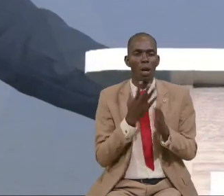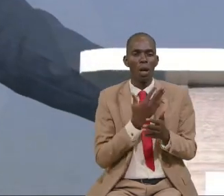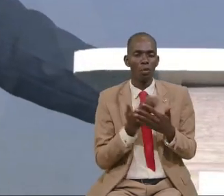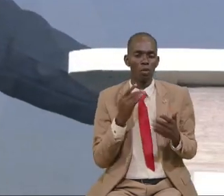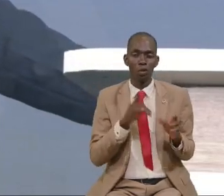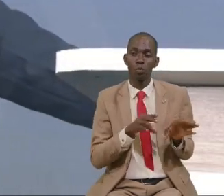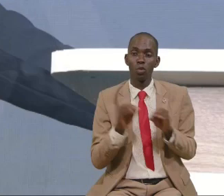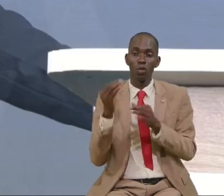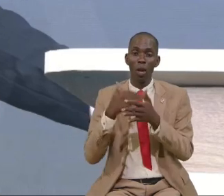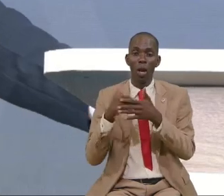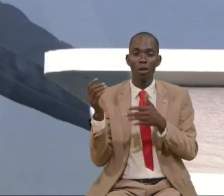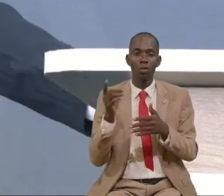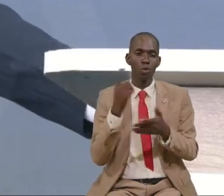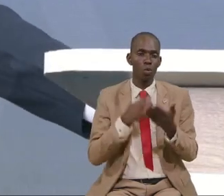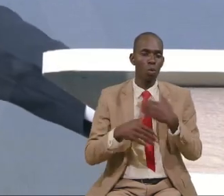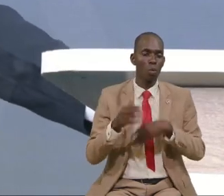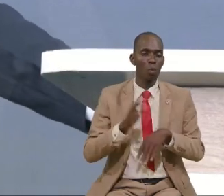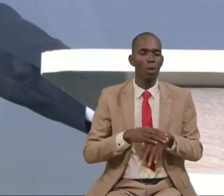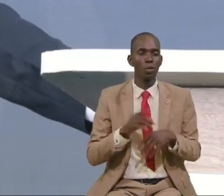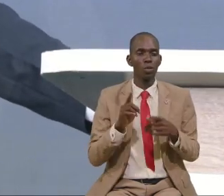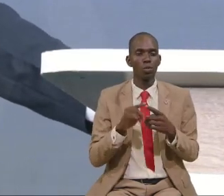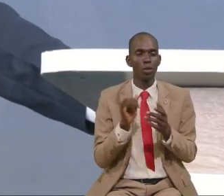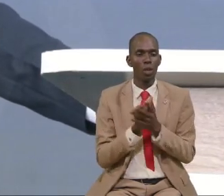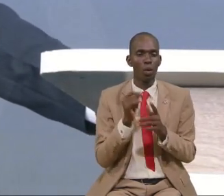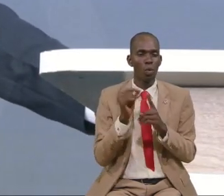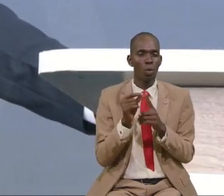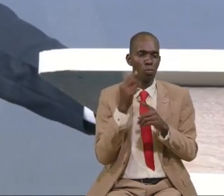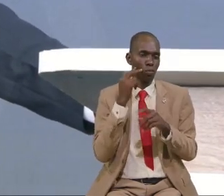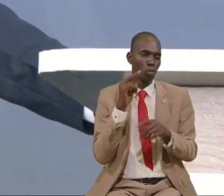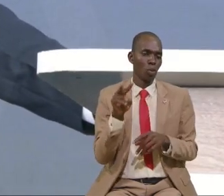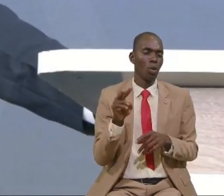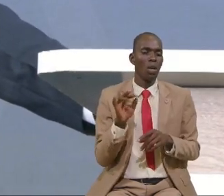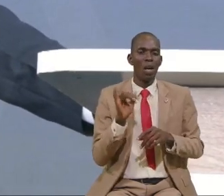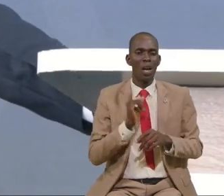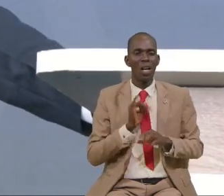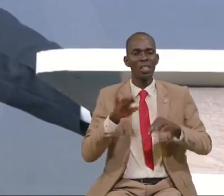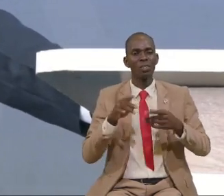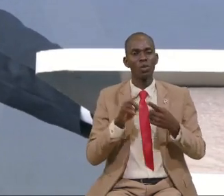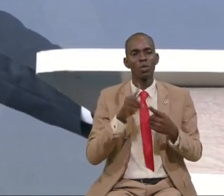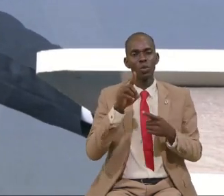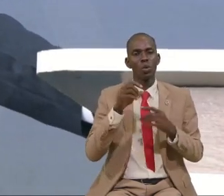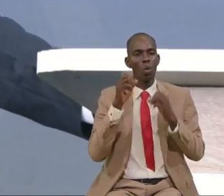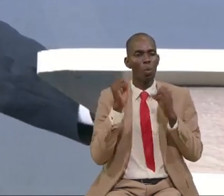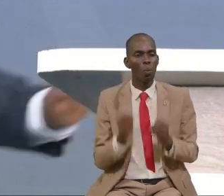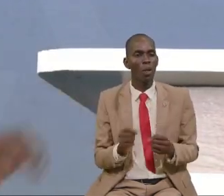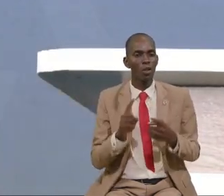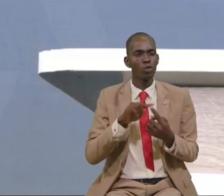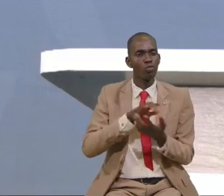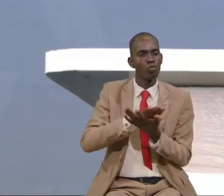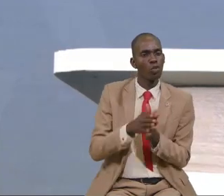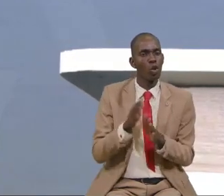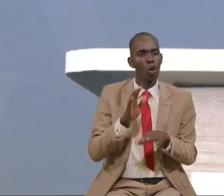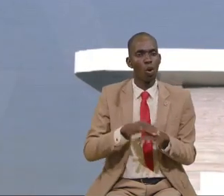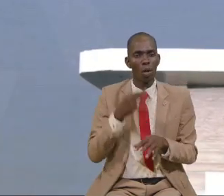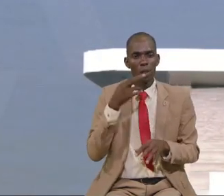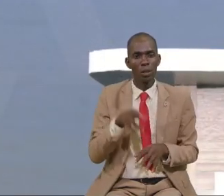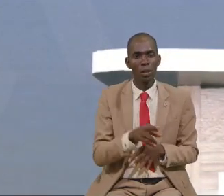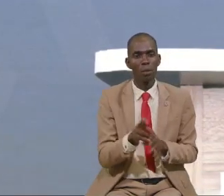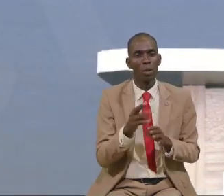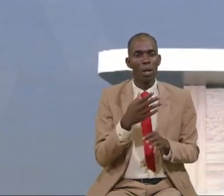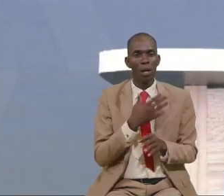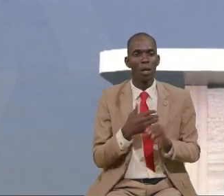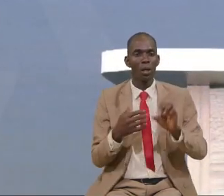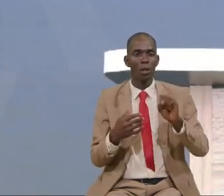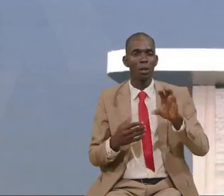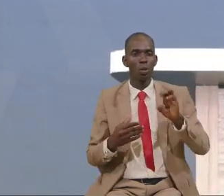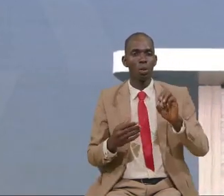give unto you power to tread on serpents and scorpions and over all the power of